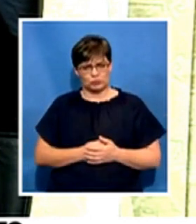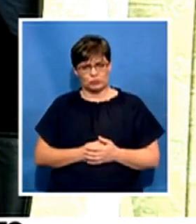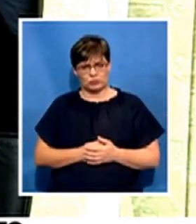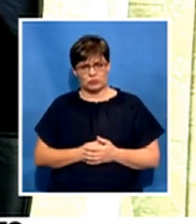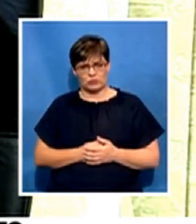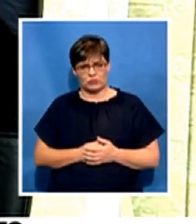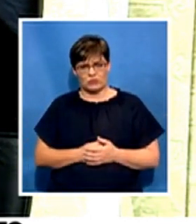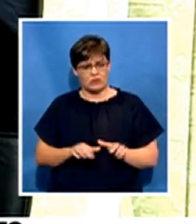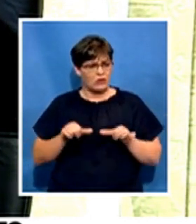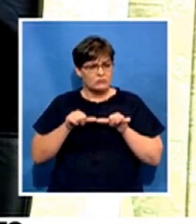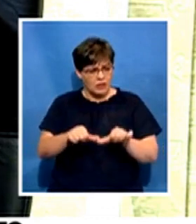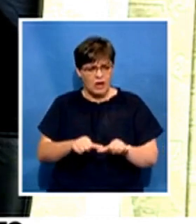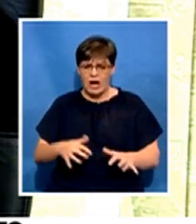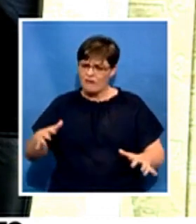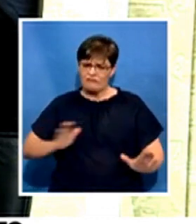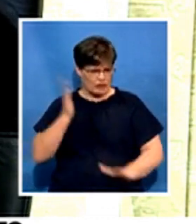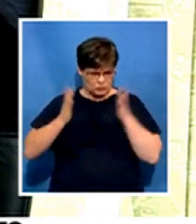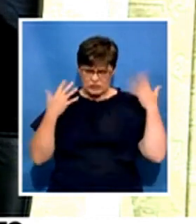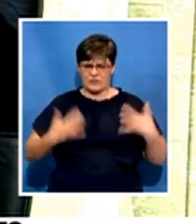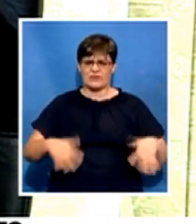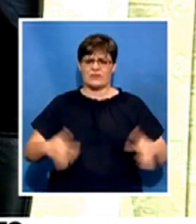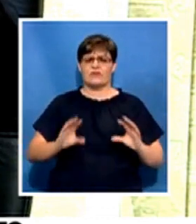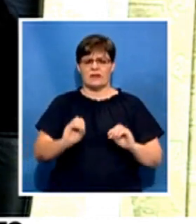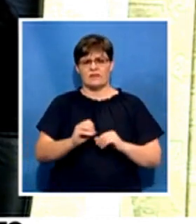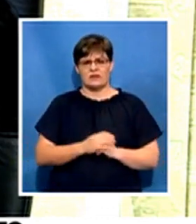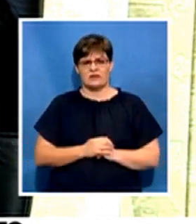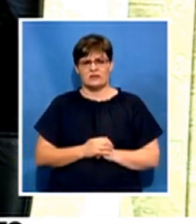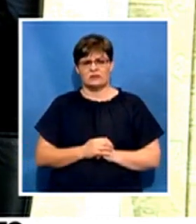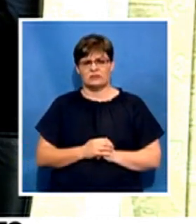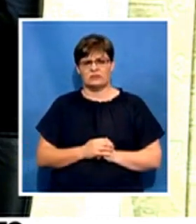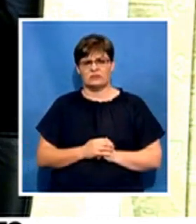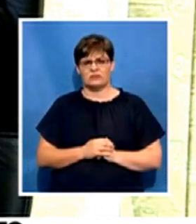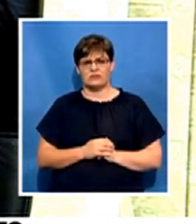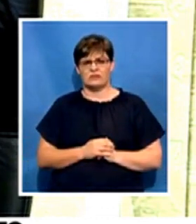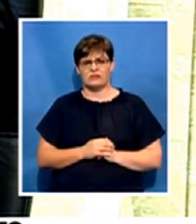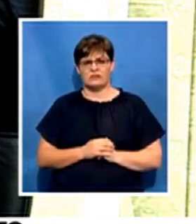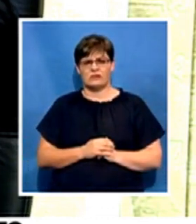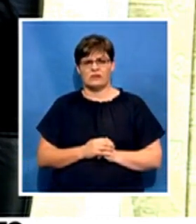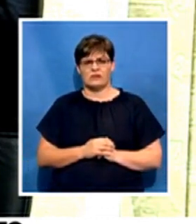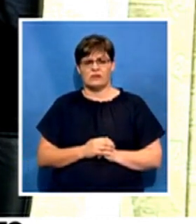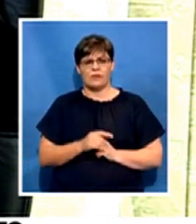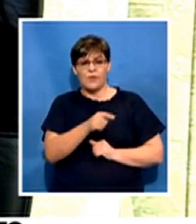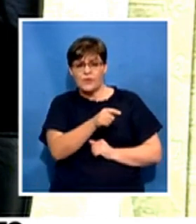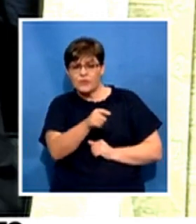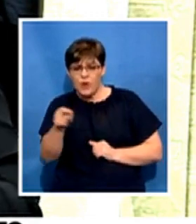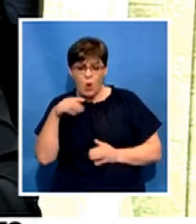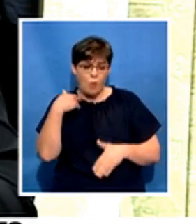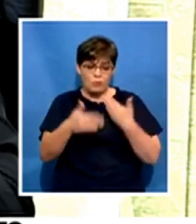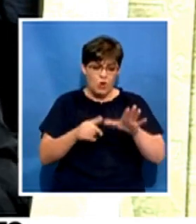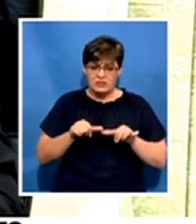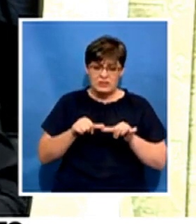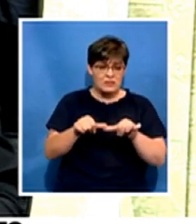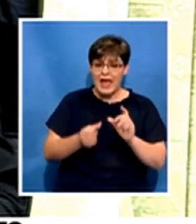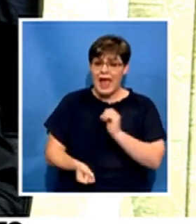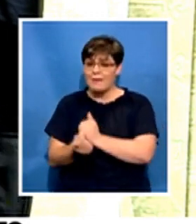frustrations. And we are not sure where are those processes being undertaken. Is he now